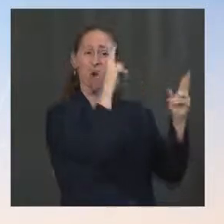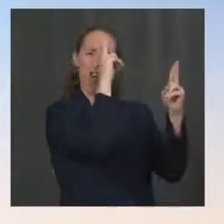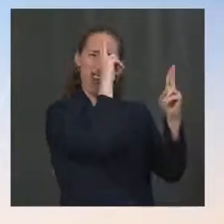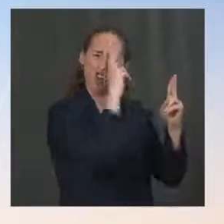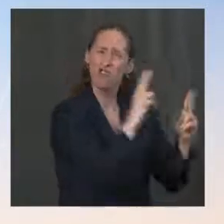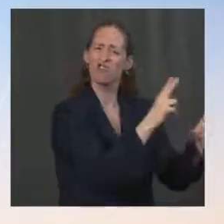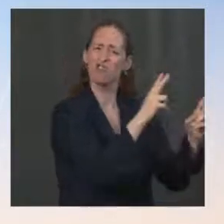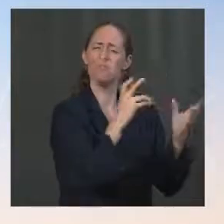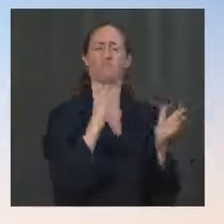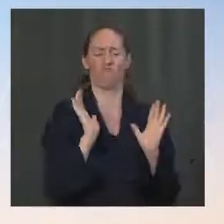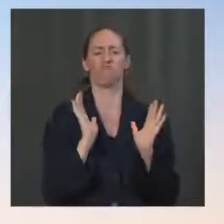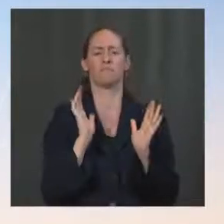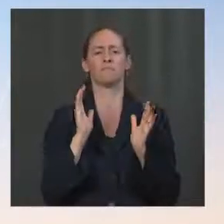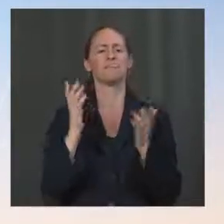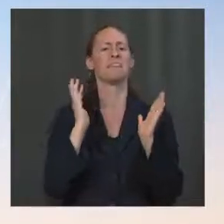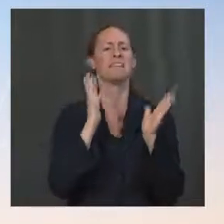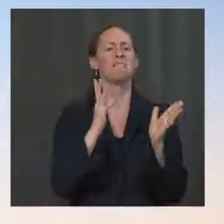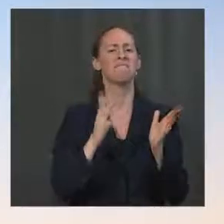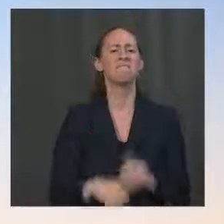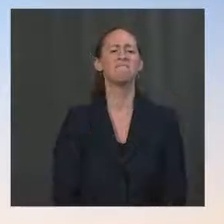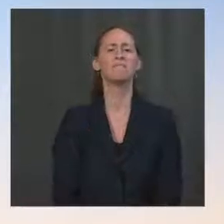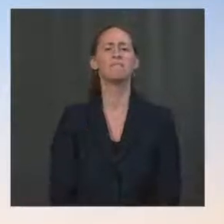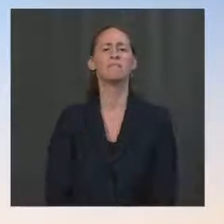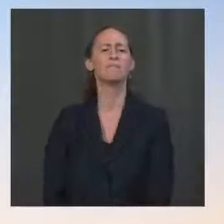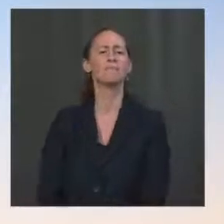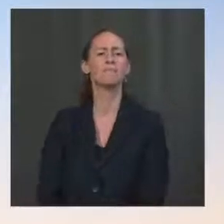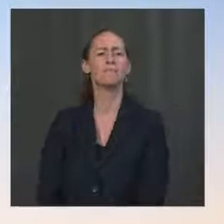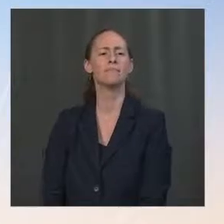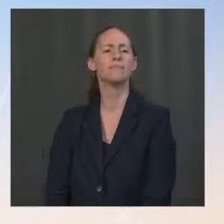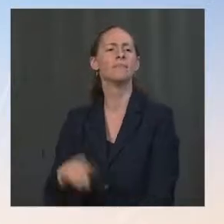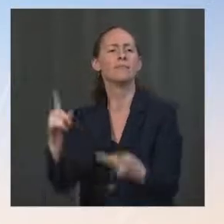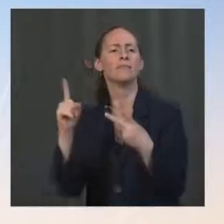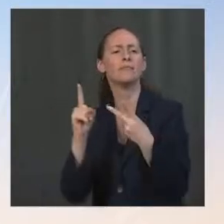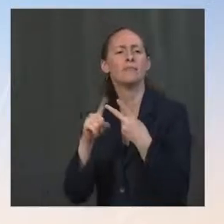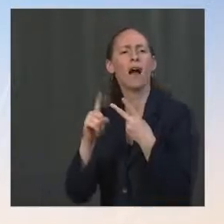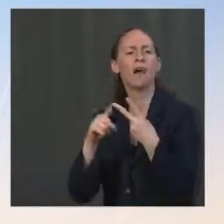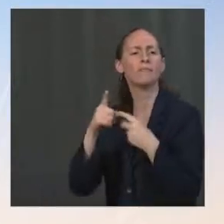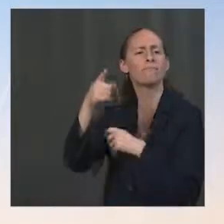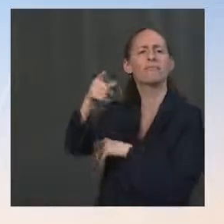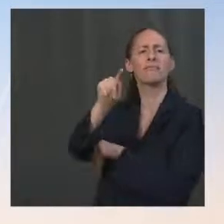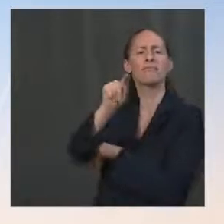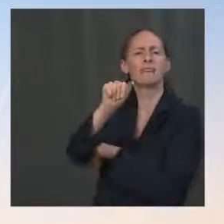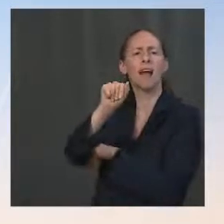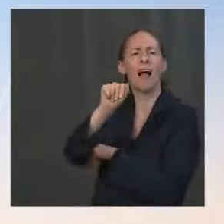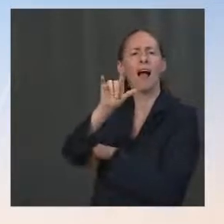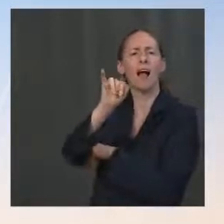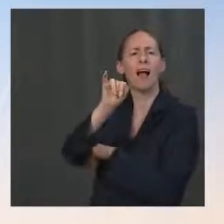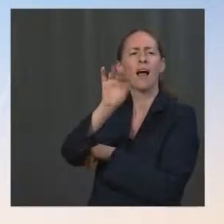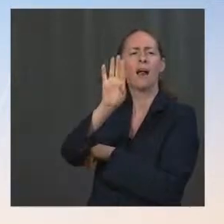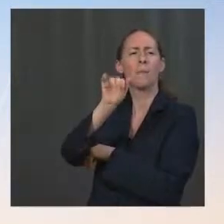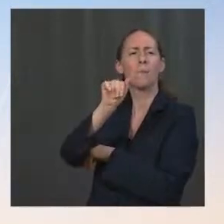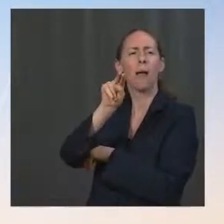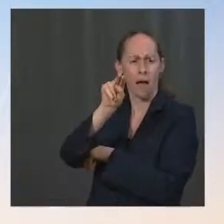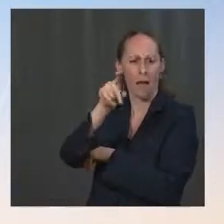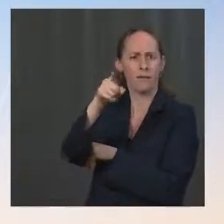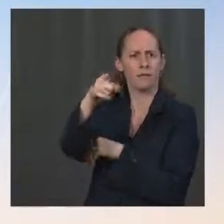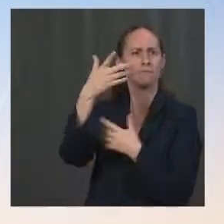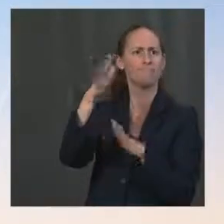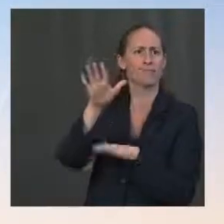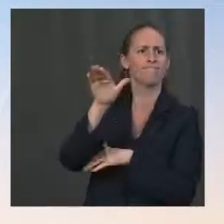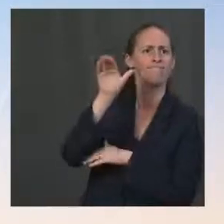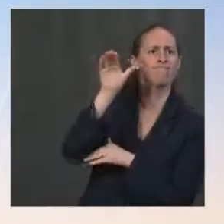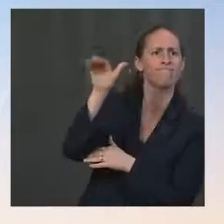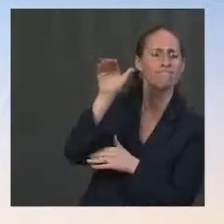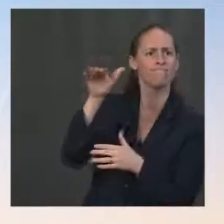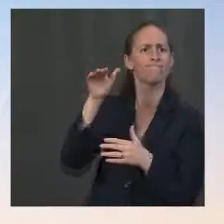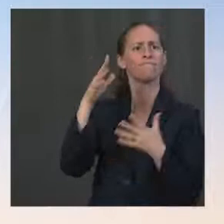thing. There's been some reporting around the Taliban requesting an ongoing diplomatic presence in Kabul from the United States. Could you